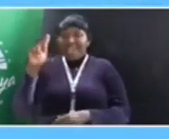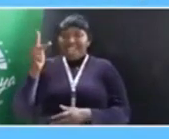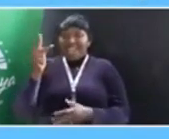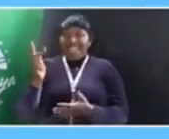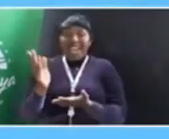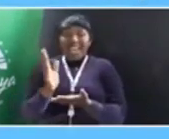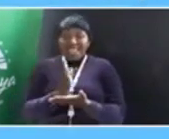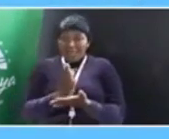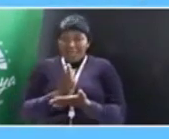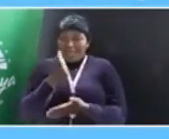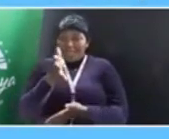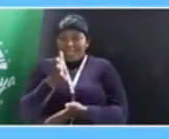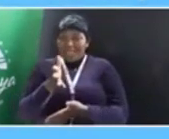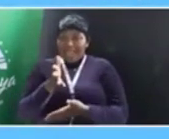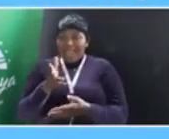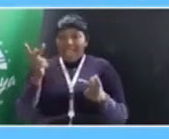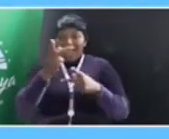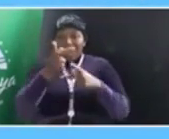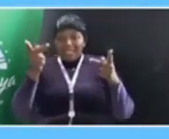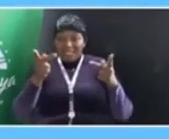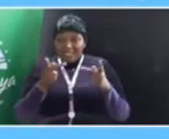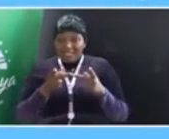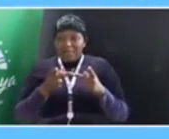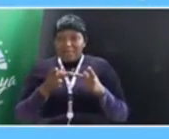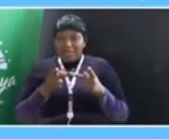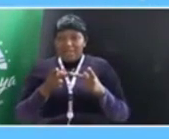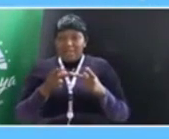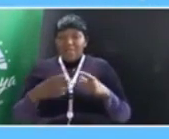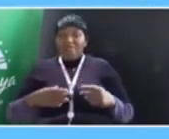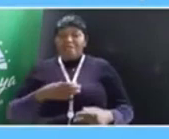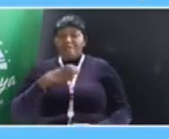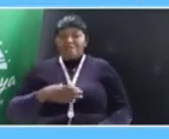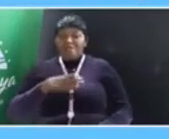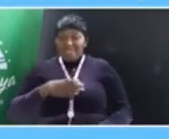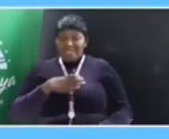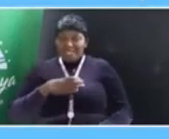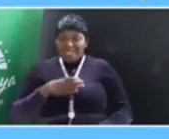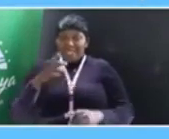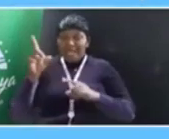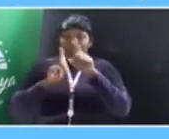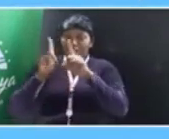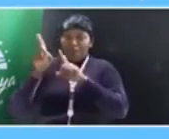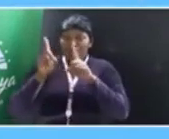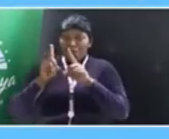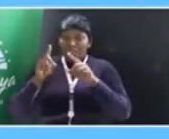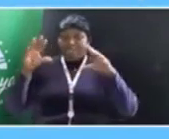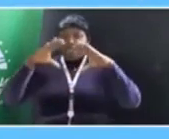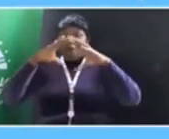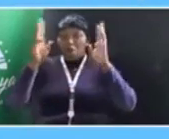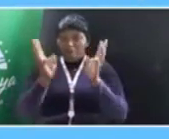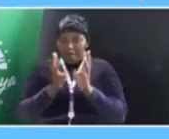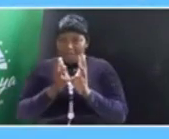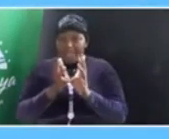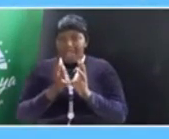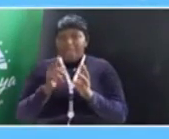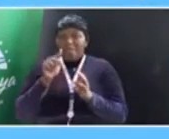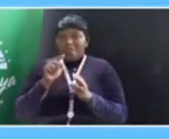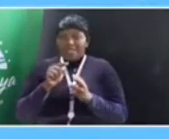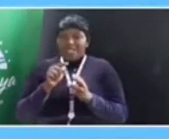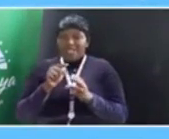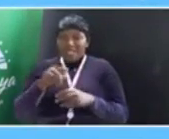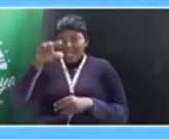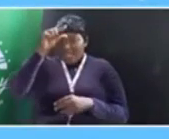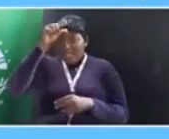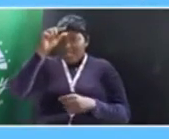it, as a destination for visiting by tourists globally. For its part, the government